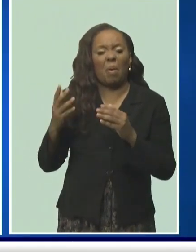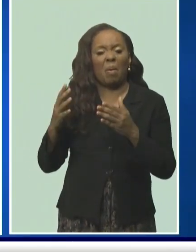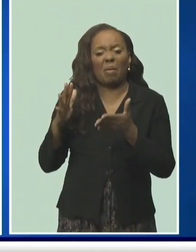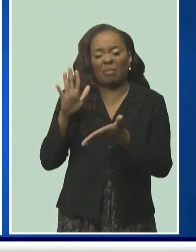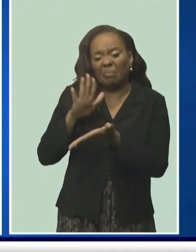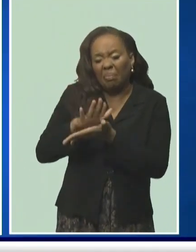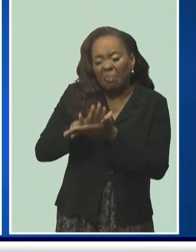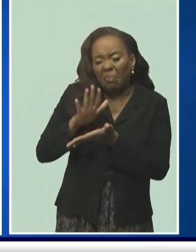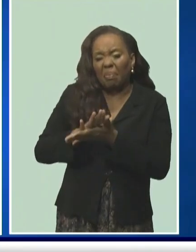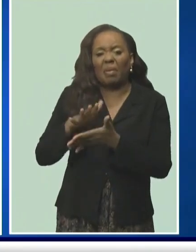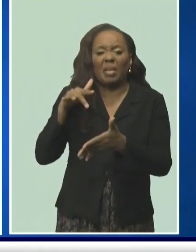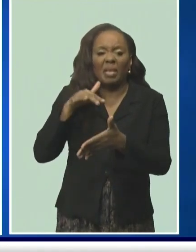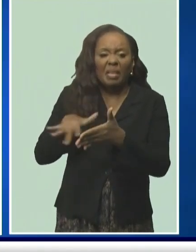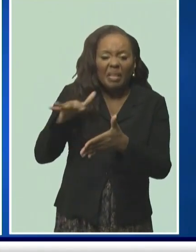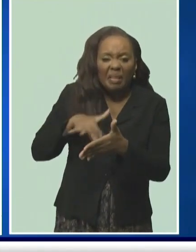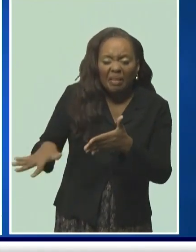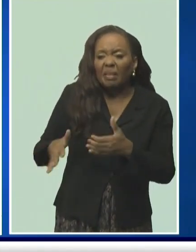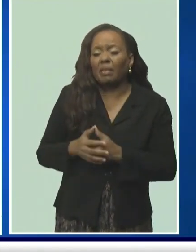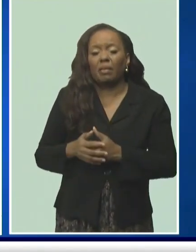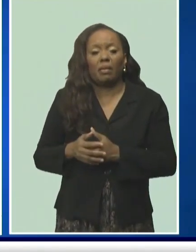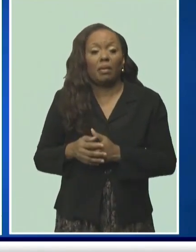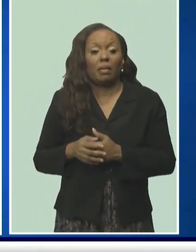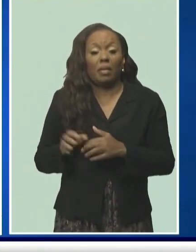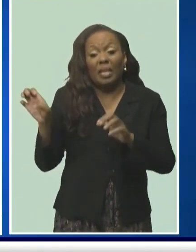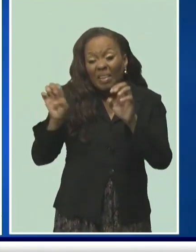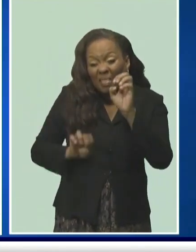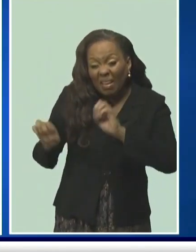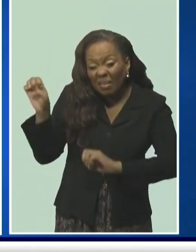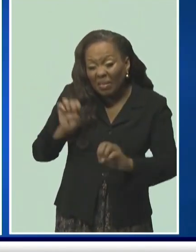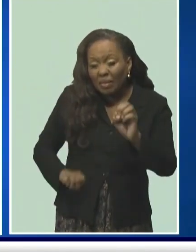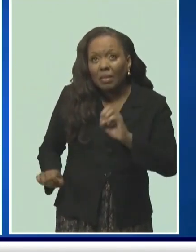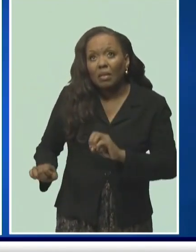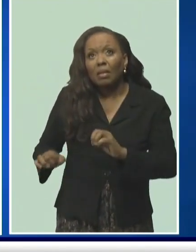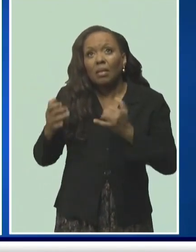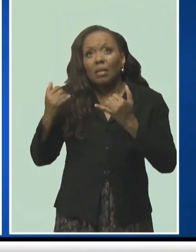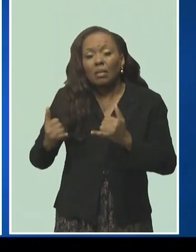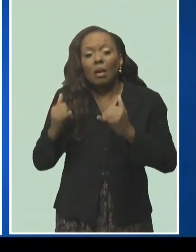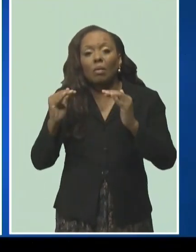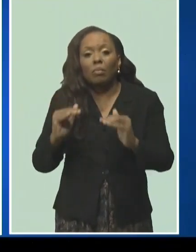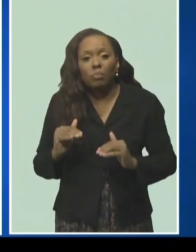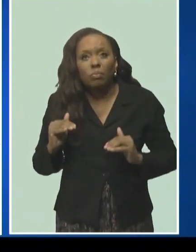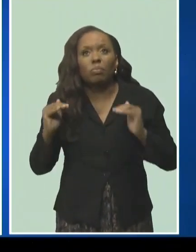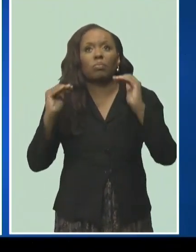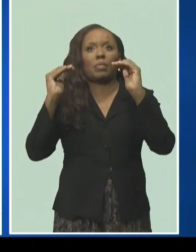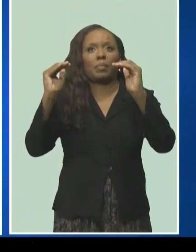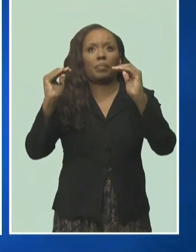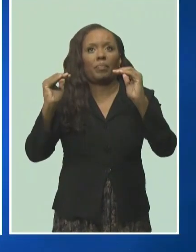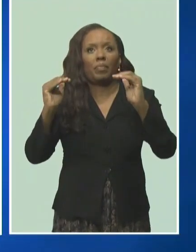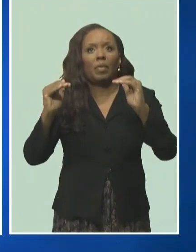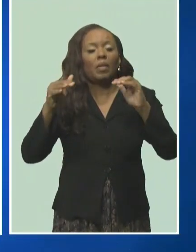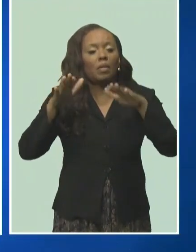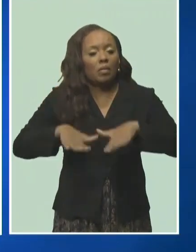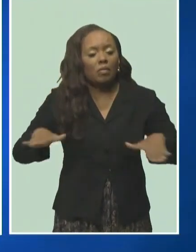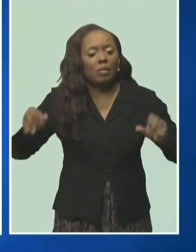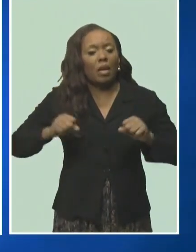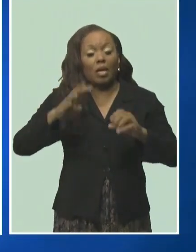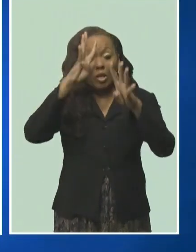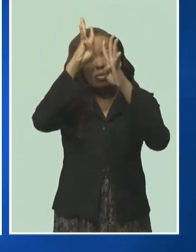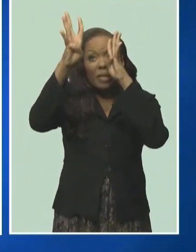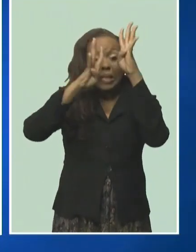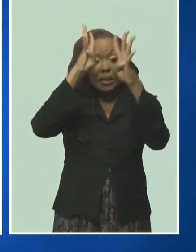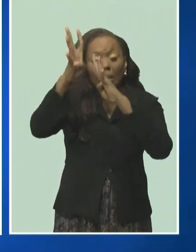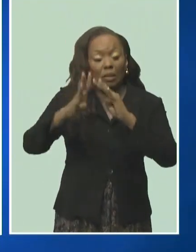and synthesis and evaluation, but it's time for us now to move to a higher level where our children can create. Not